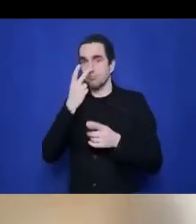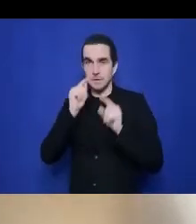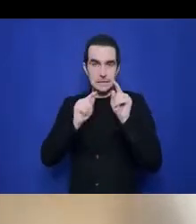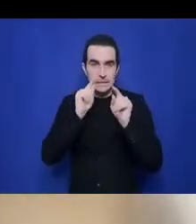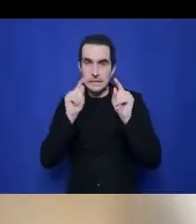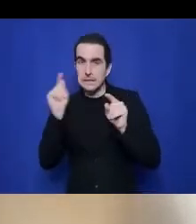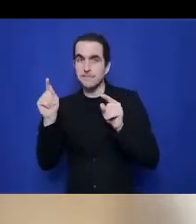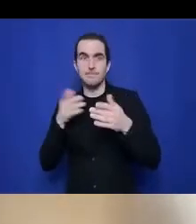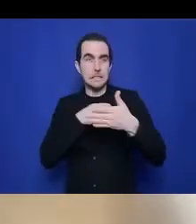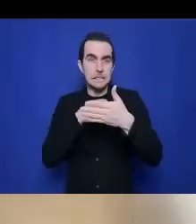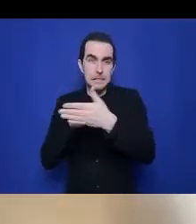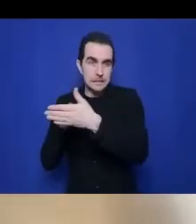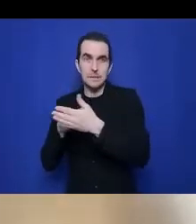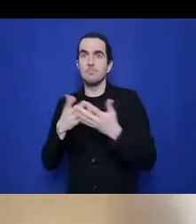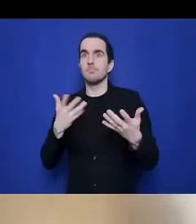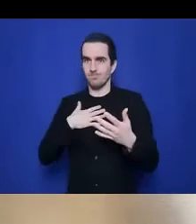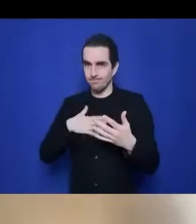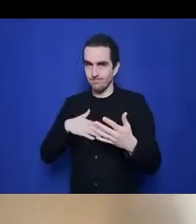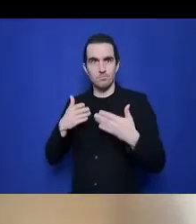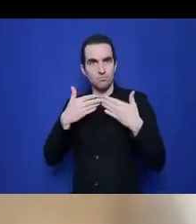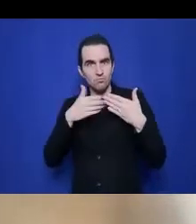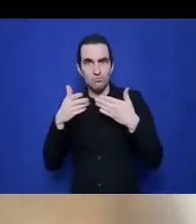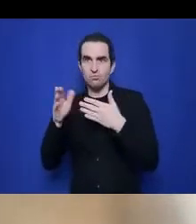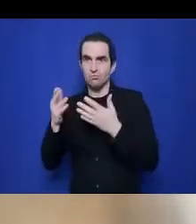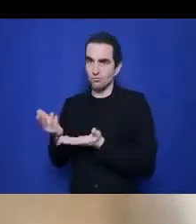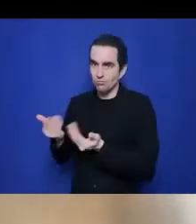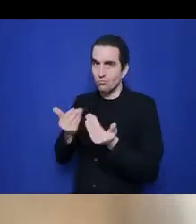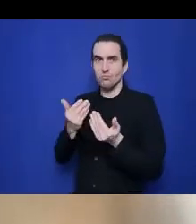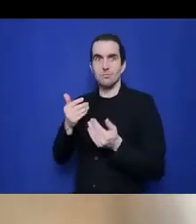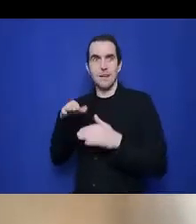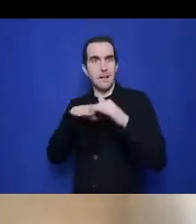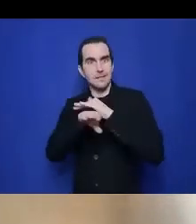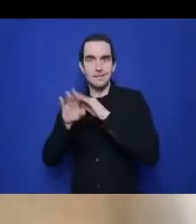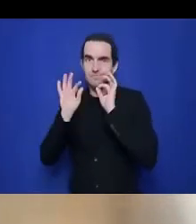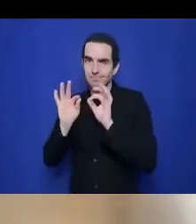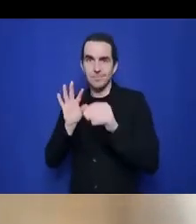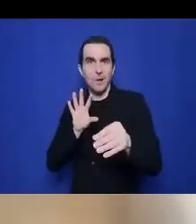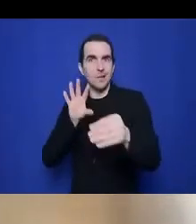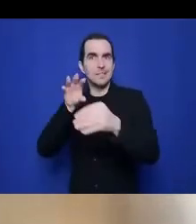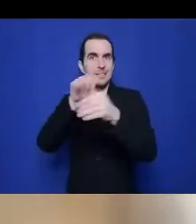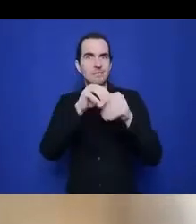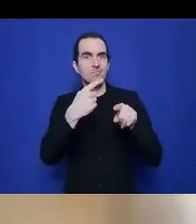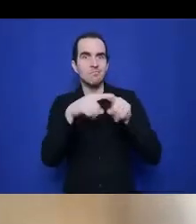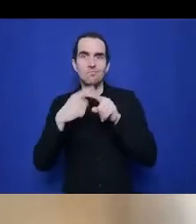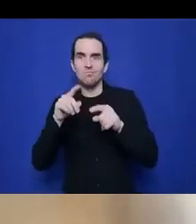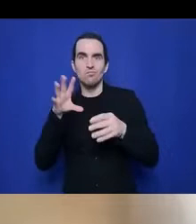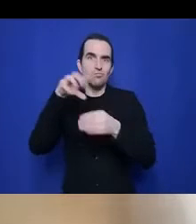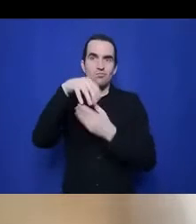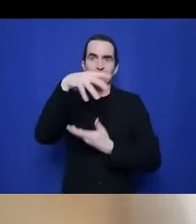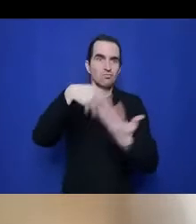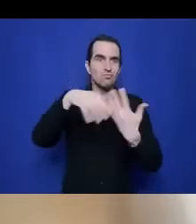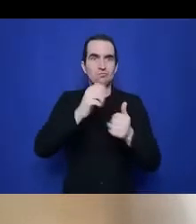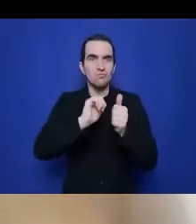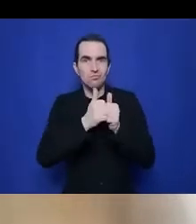few between. And number four, physical and attitudinal barriers. Attitudinal barriers